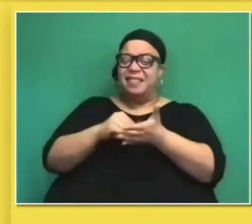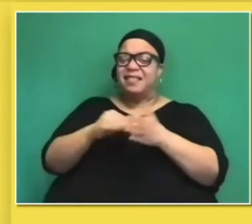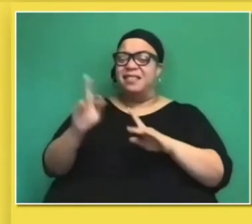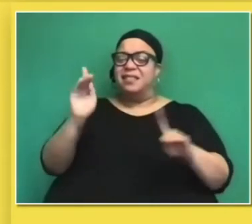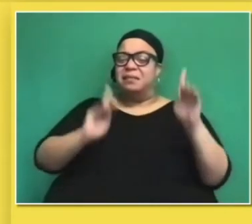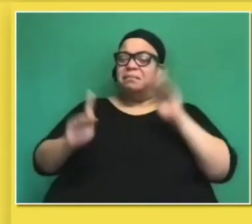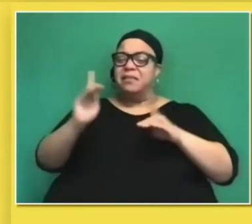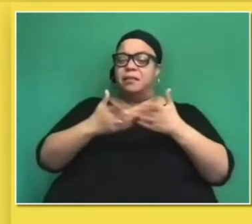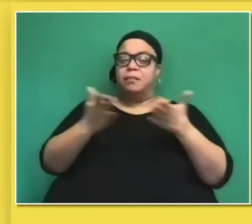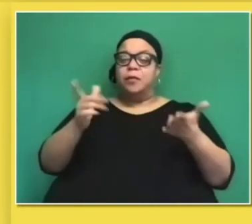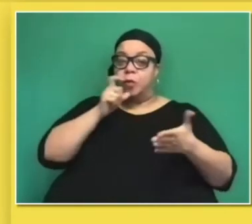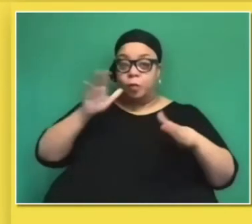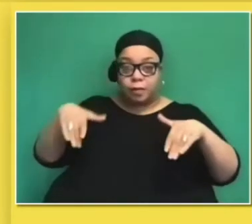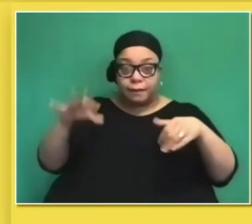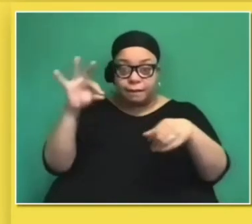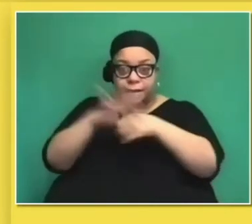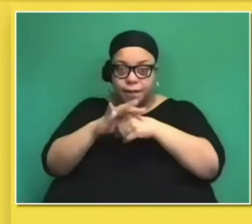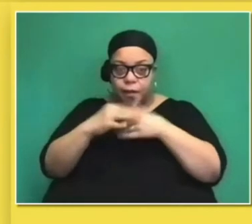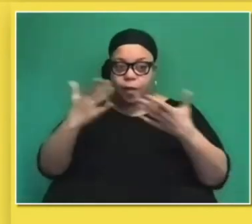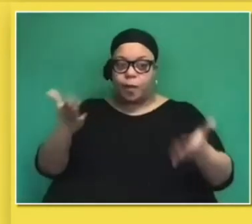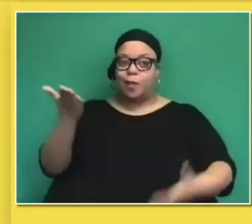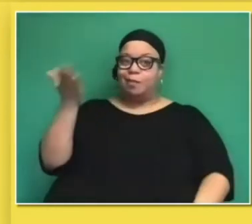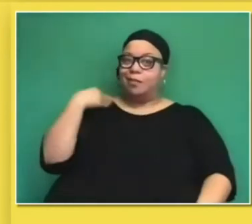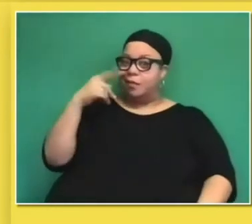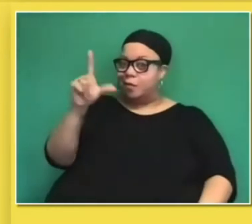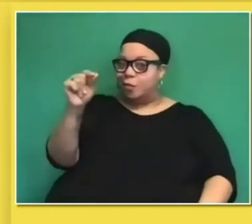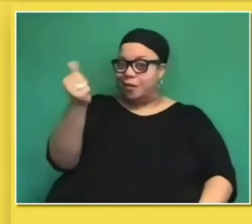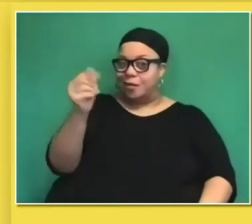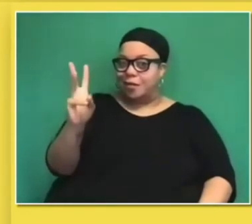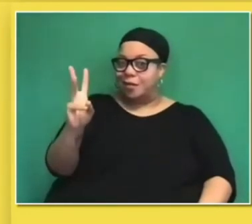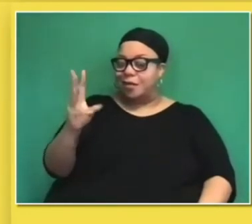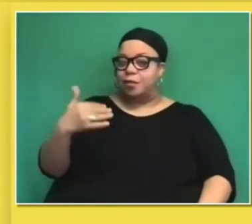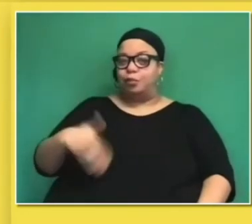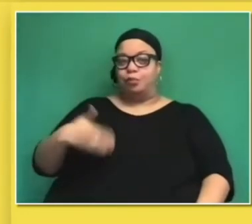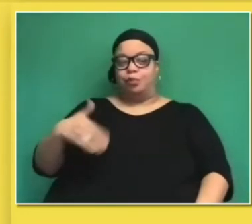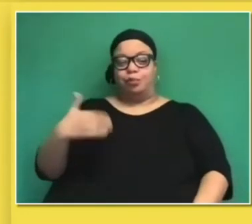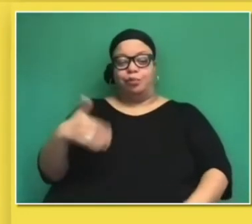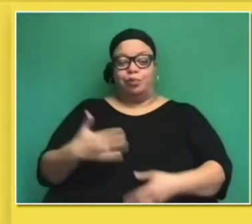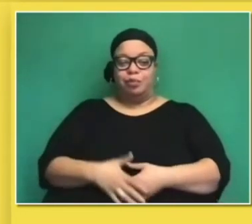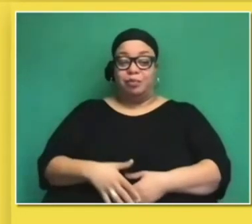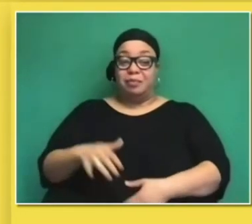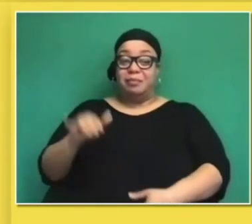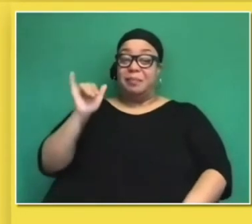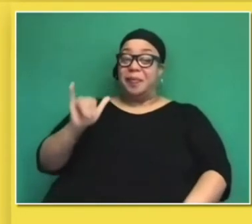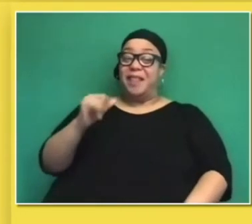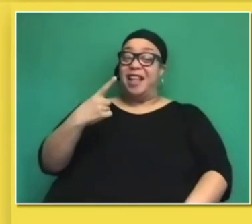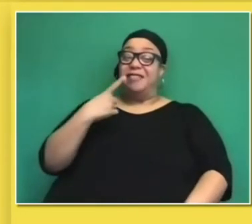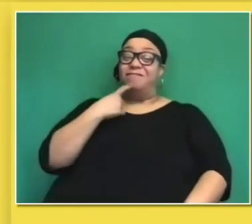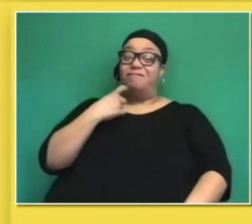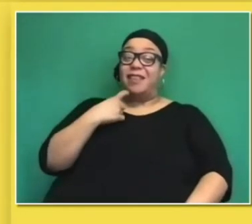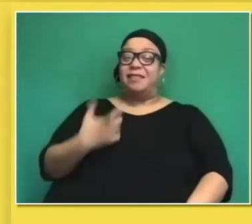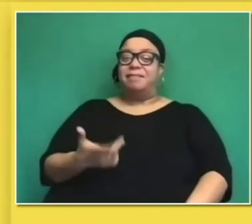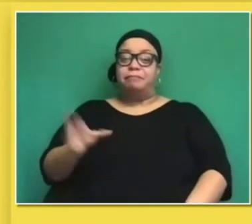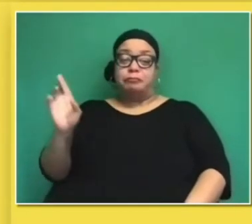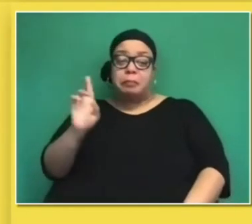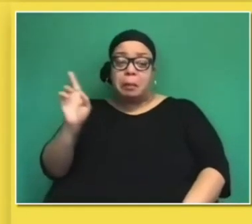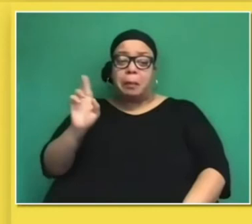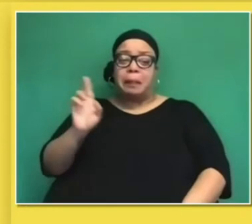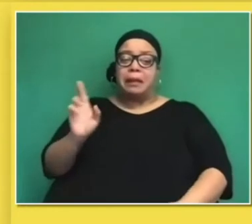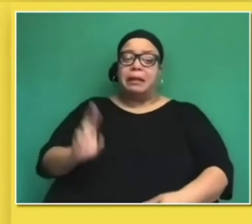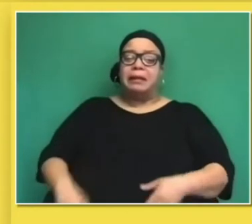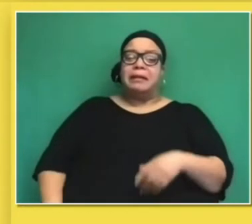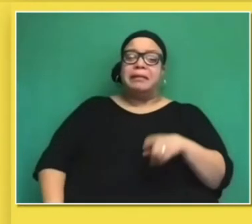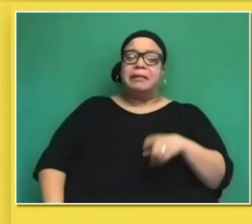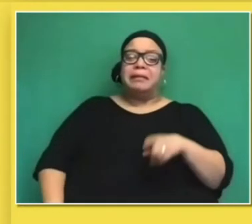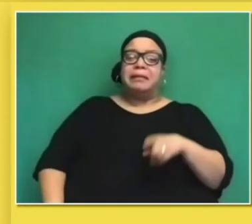though, was not something created by Trump. It has always been an illusion. And an illusion can be broke that could all